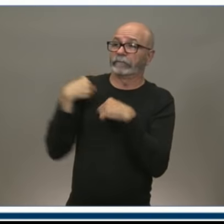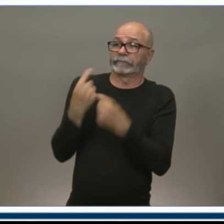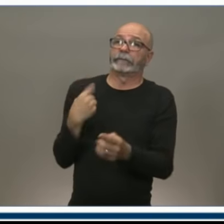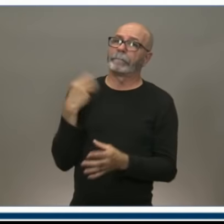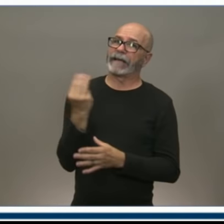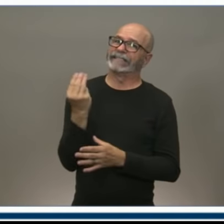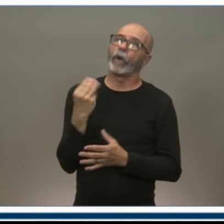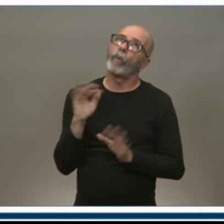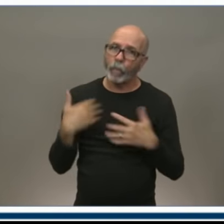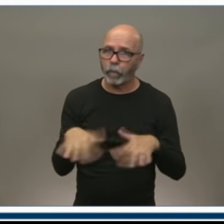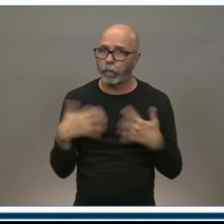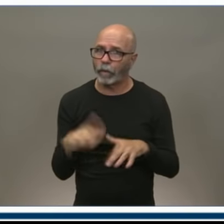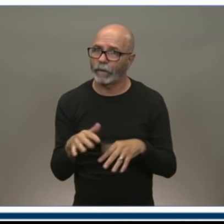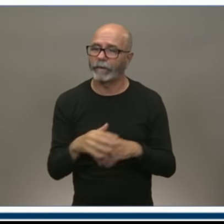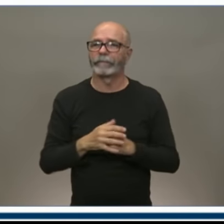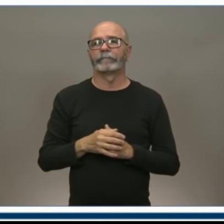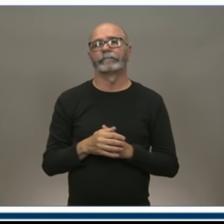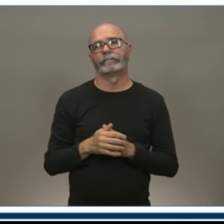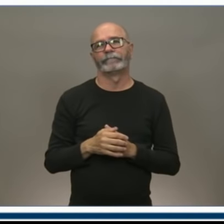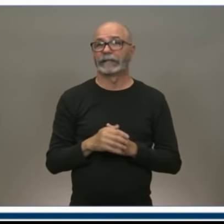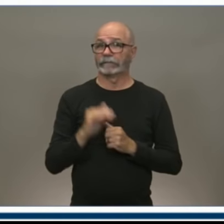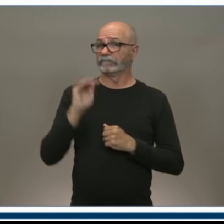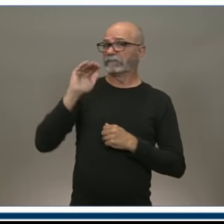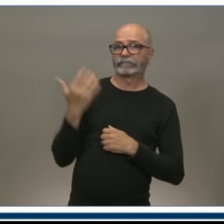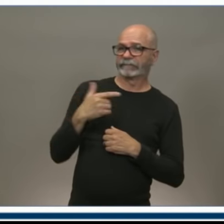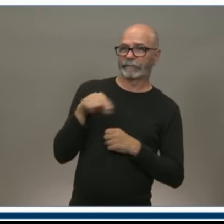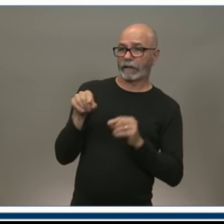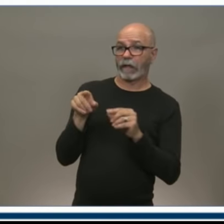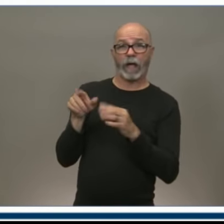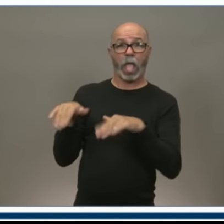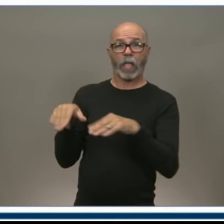have any spread into the broader community.